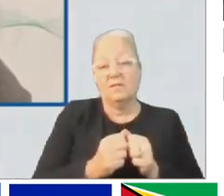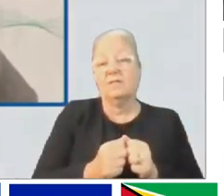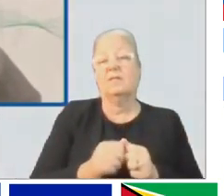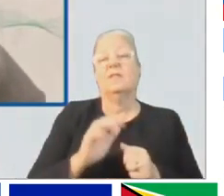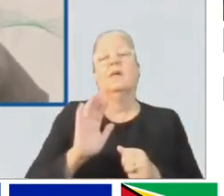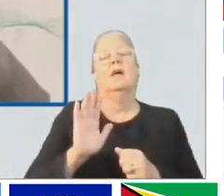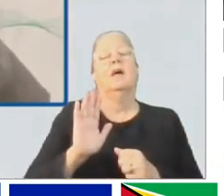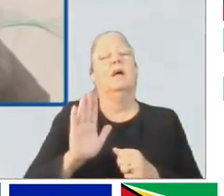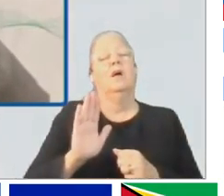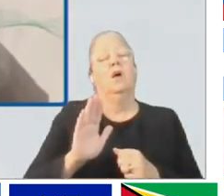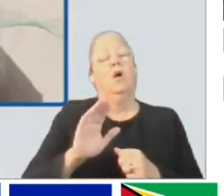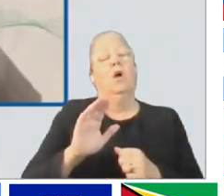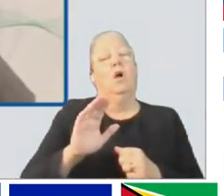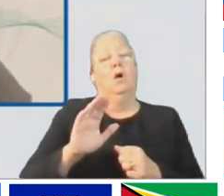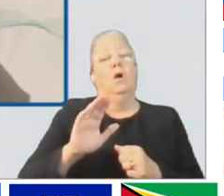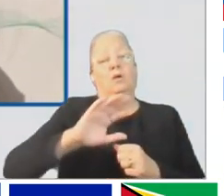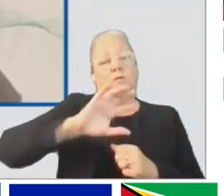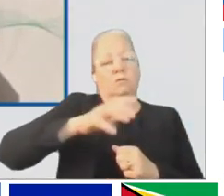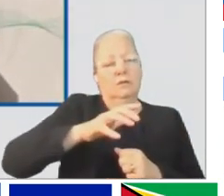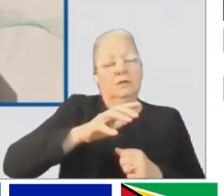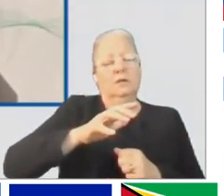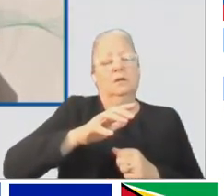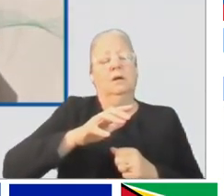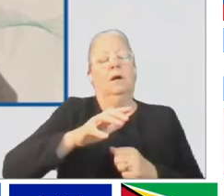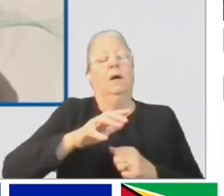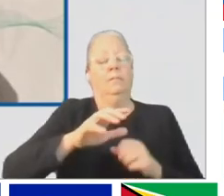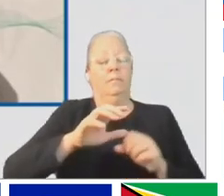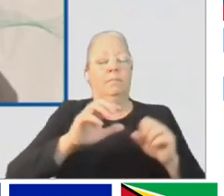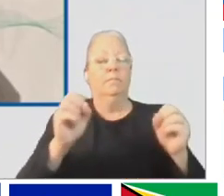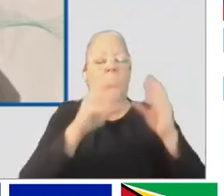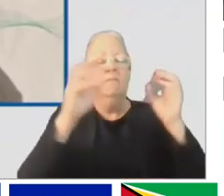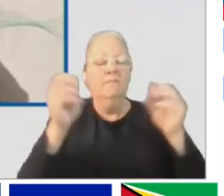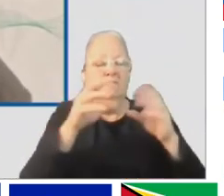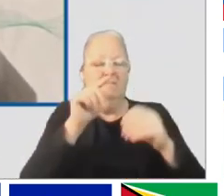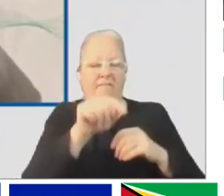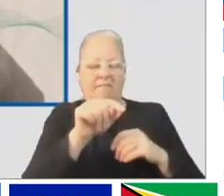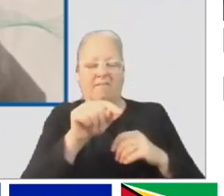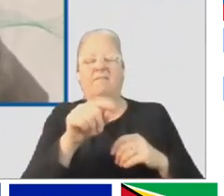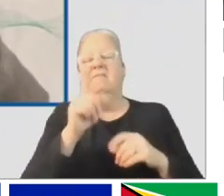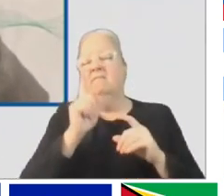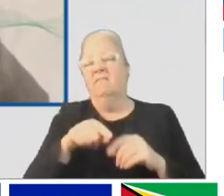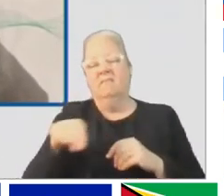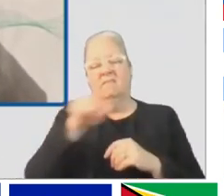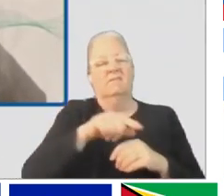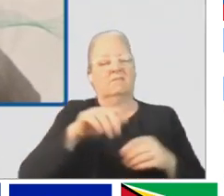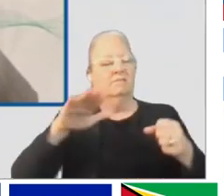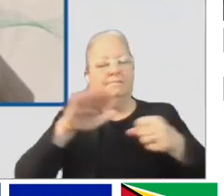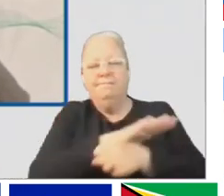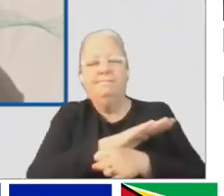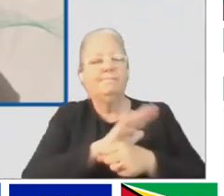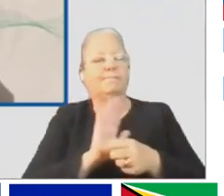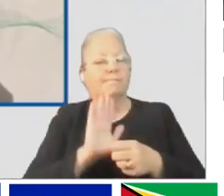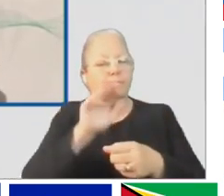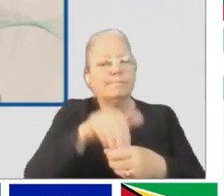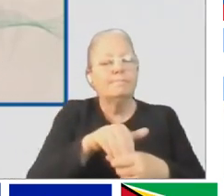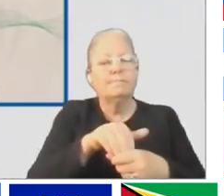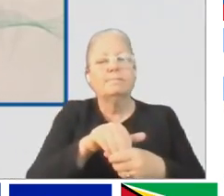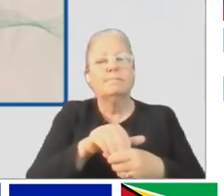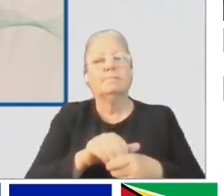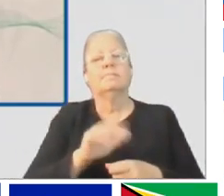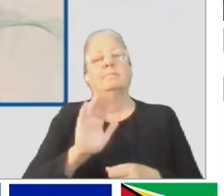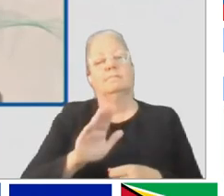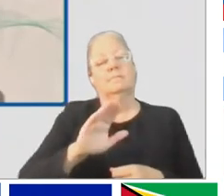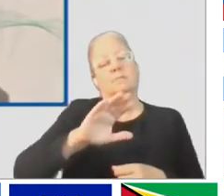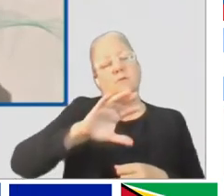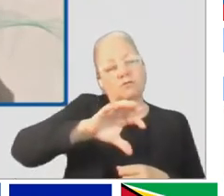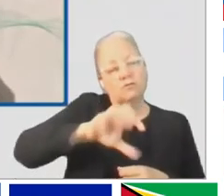mechanism is that they need to fully integrate into the regional mechanism.